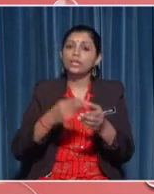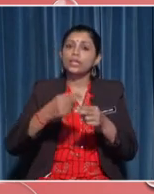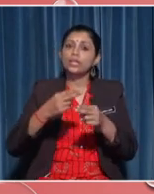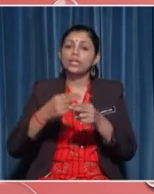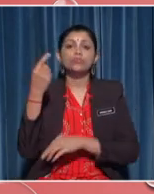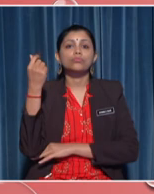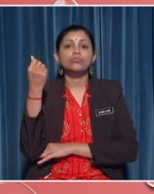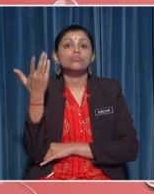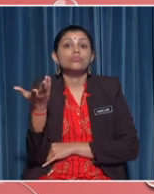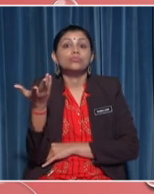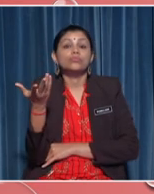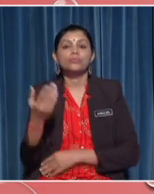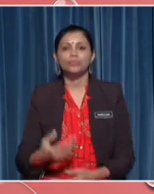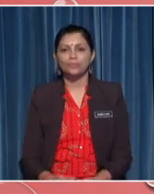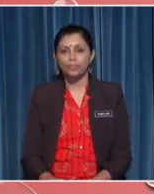is?